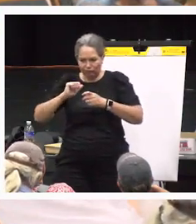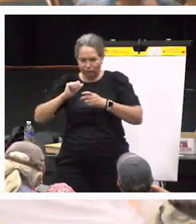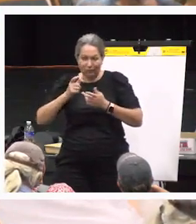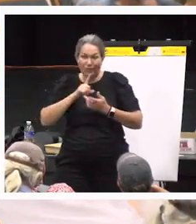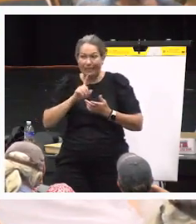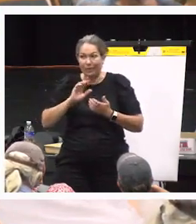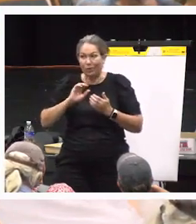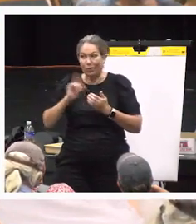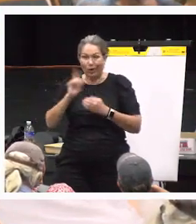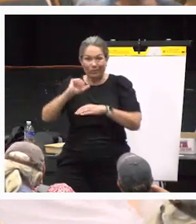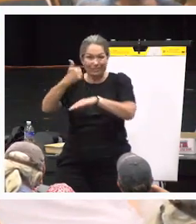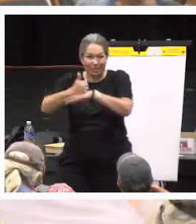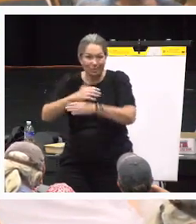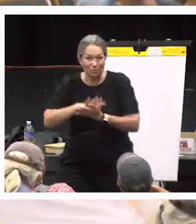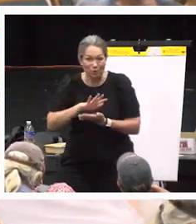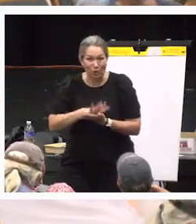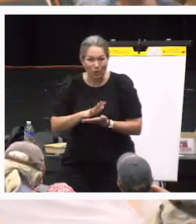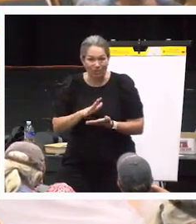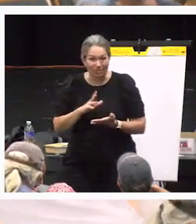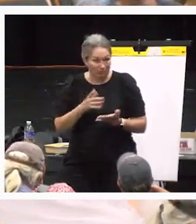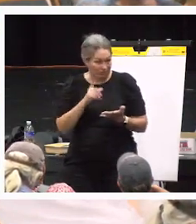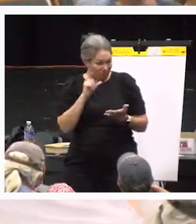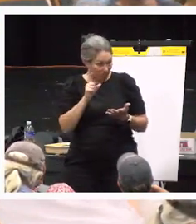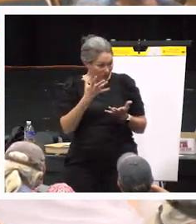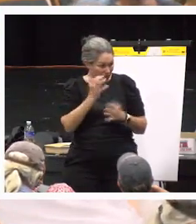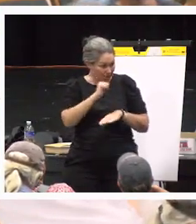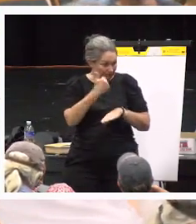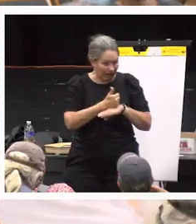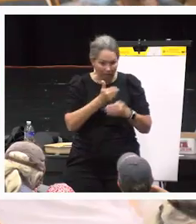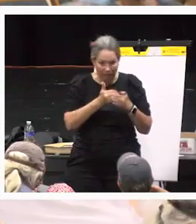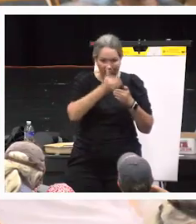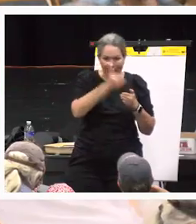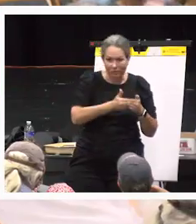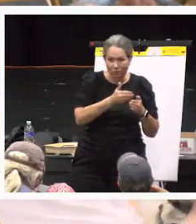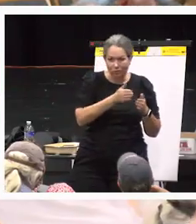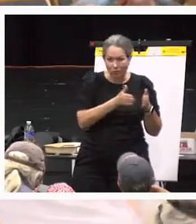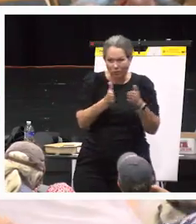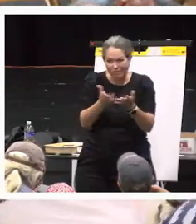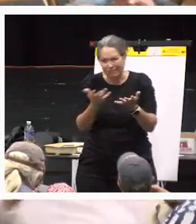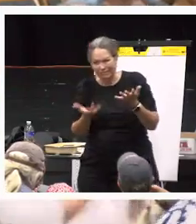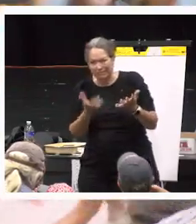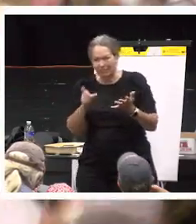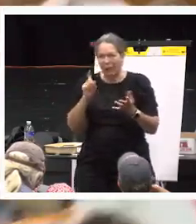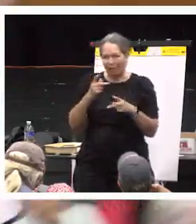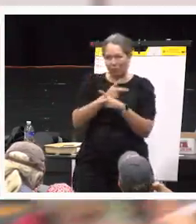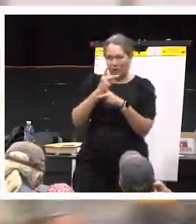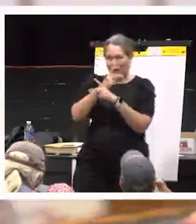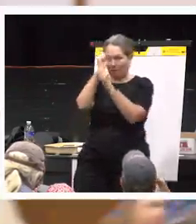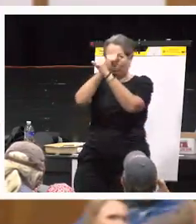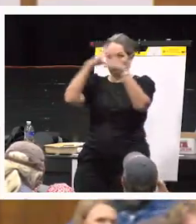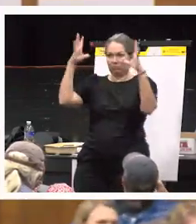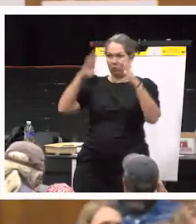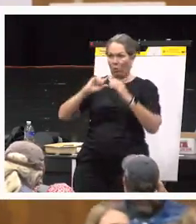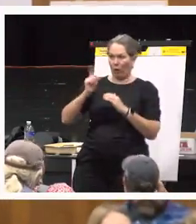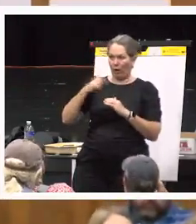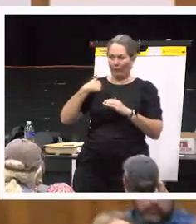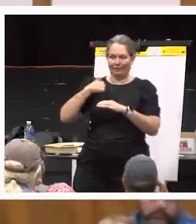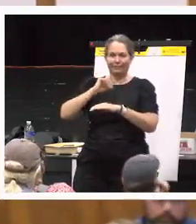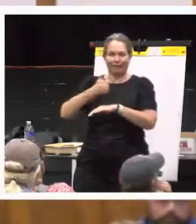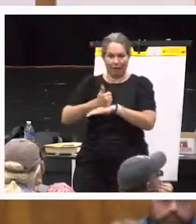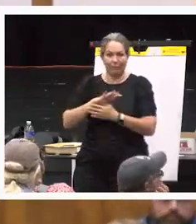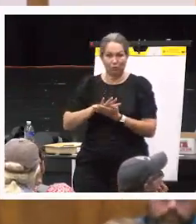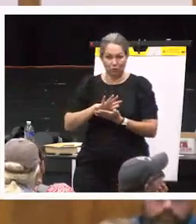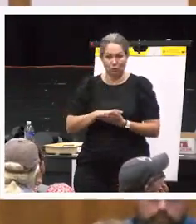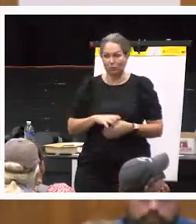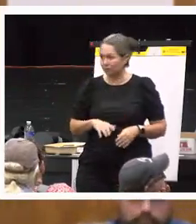our schools, and I think this is the time to think about combining U32 in Montpelier. Thank you. Hi, Dan